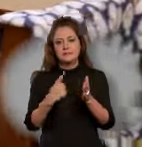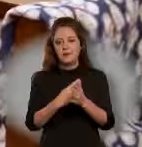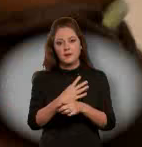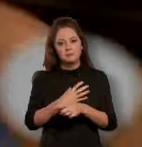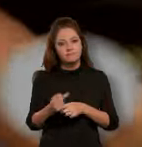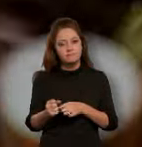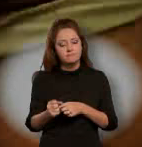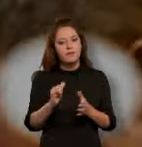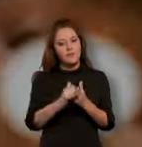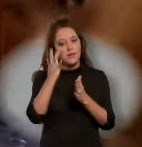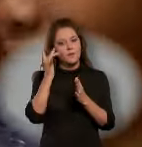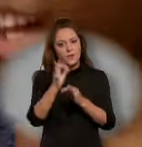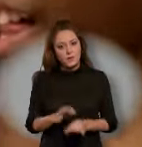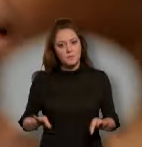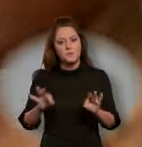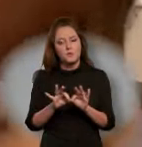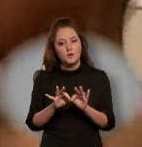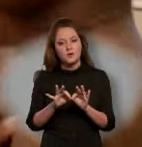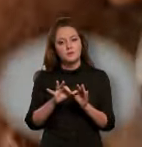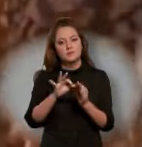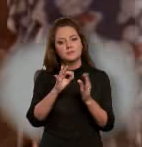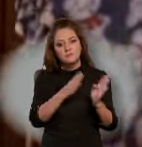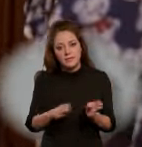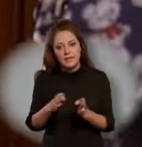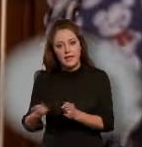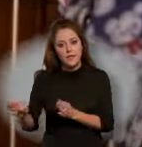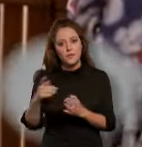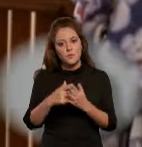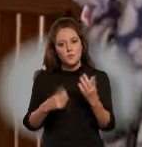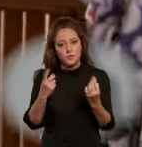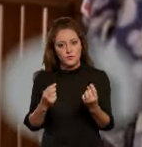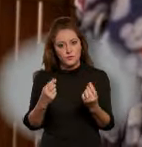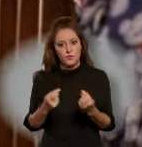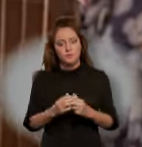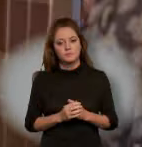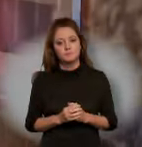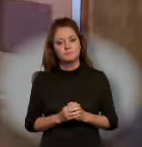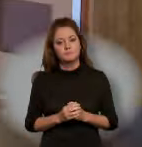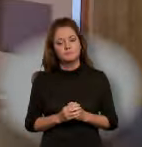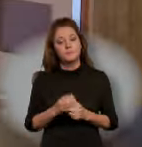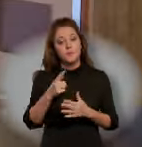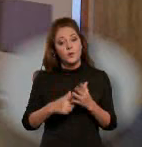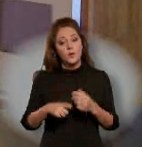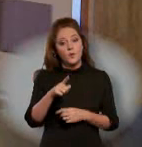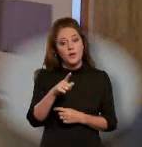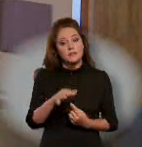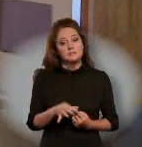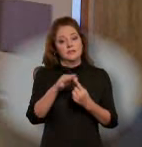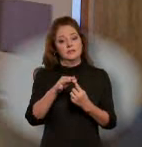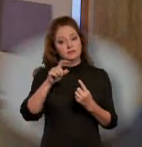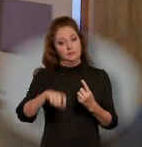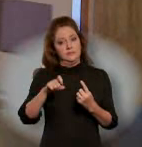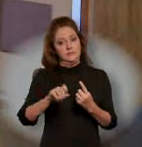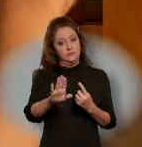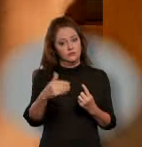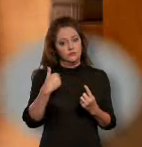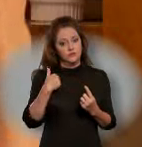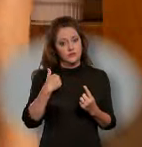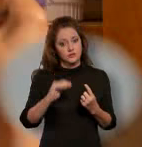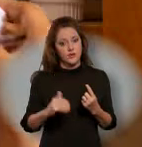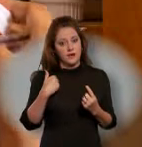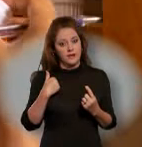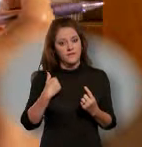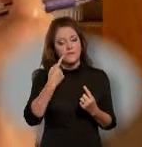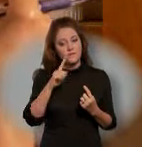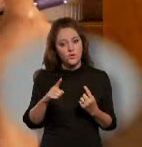needs. That's why it helps to make a plan one step at a time. What unique needs does your child have?